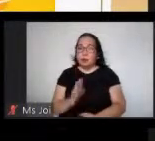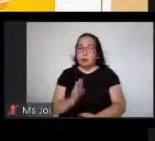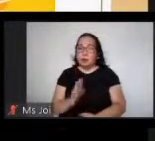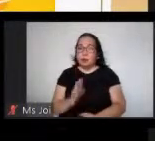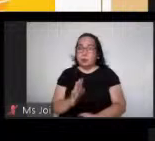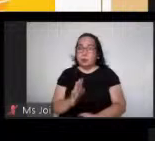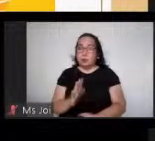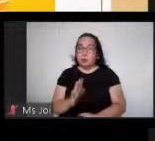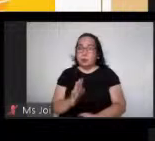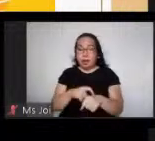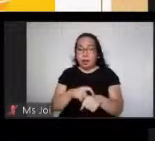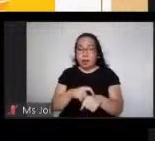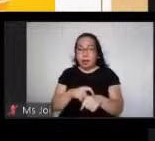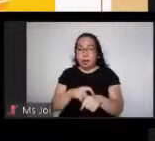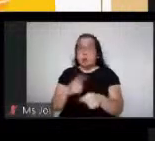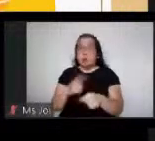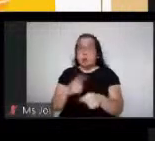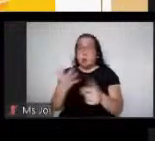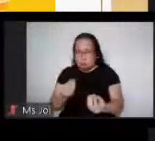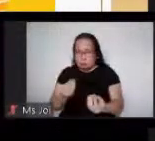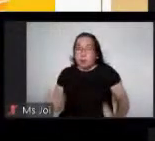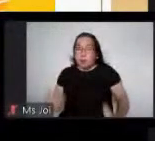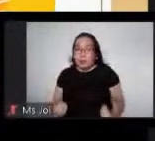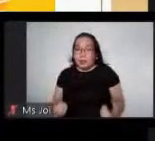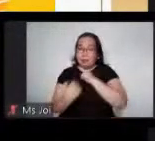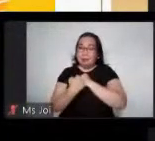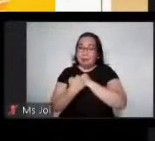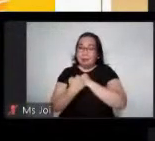immune system. We should eat food